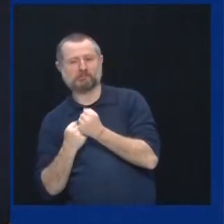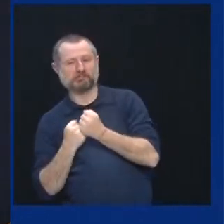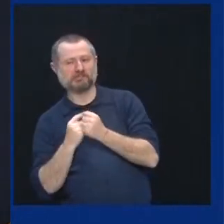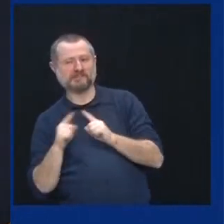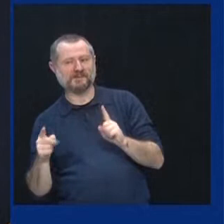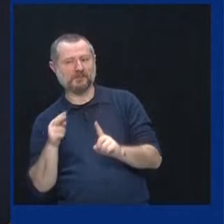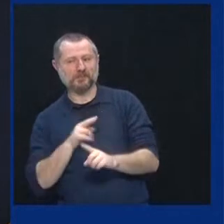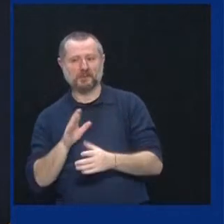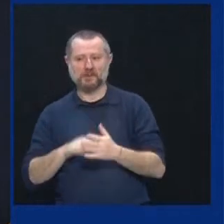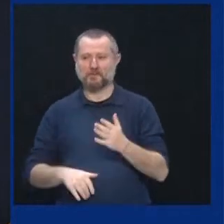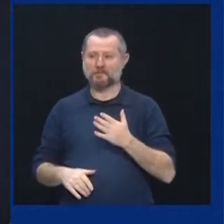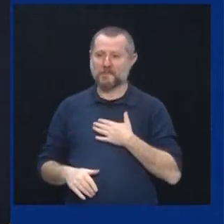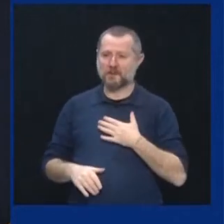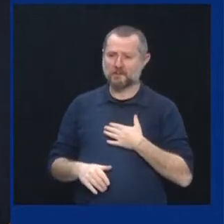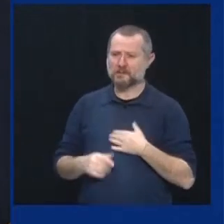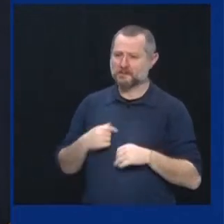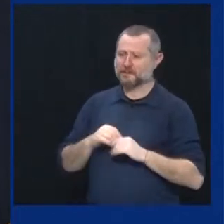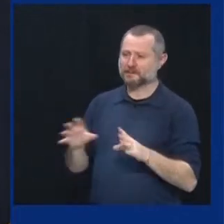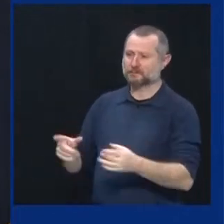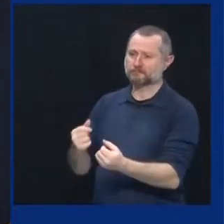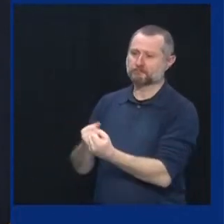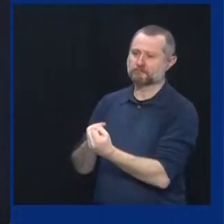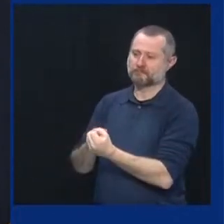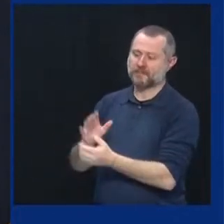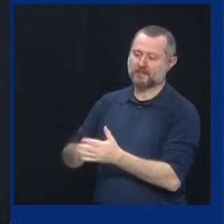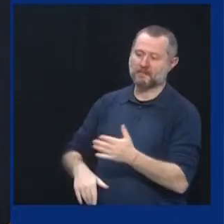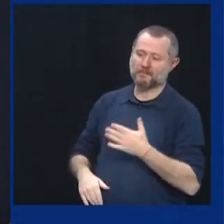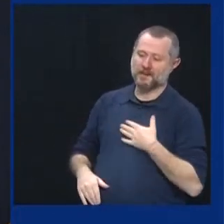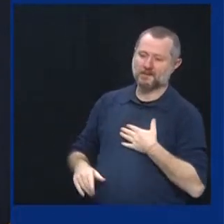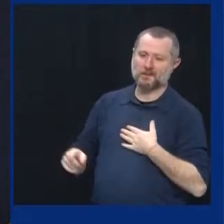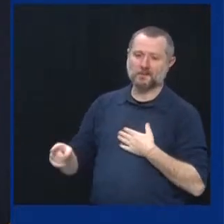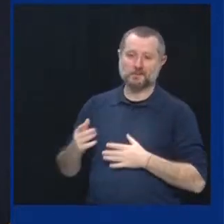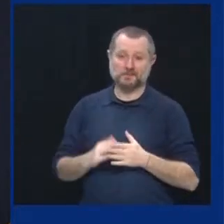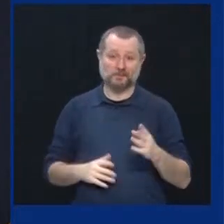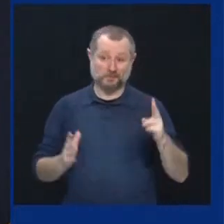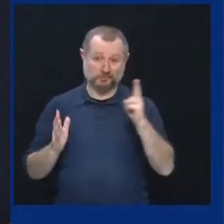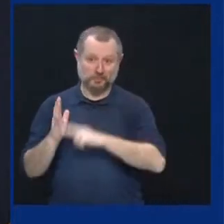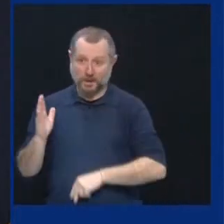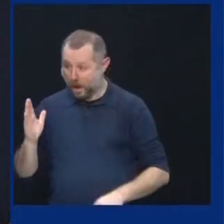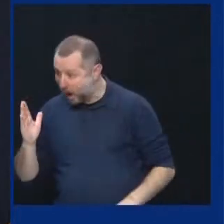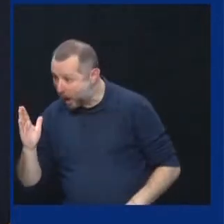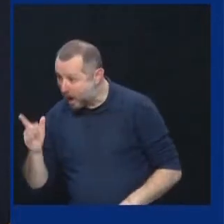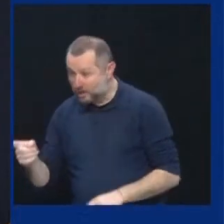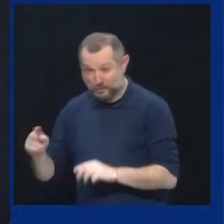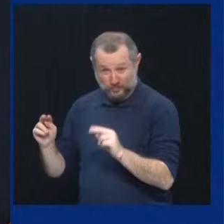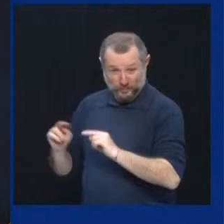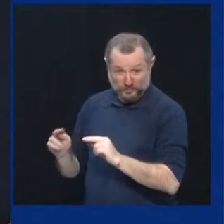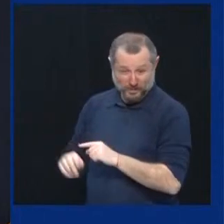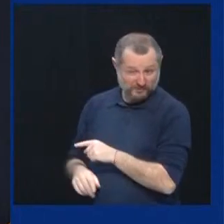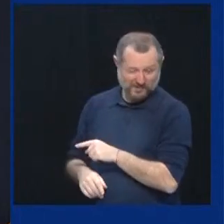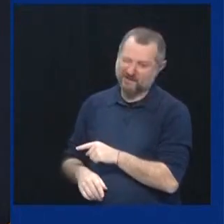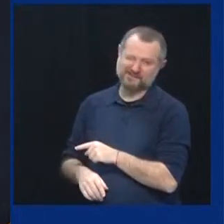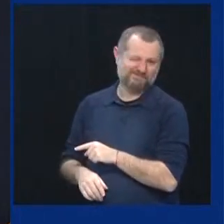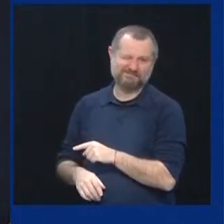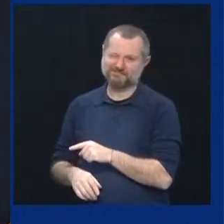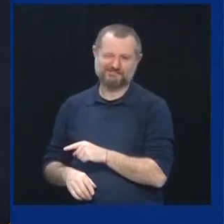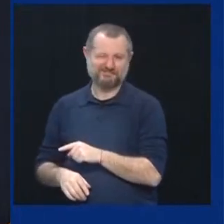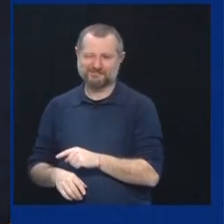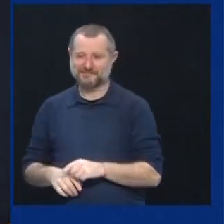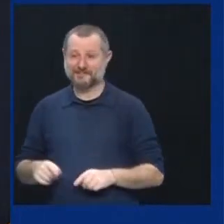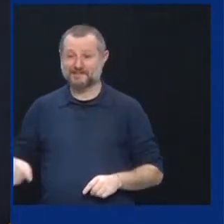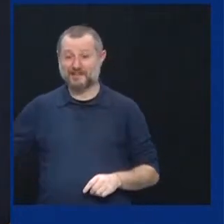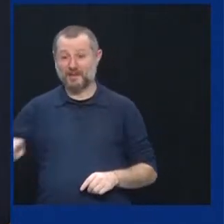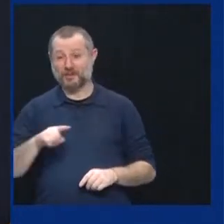it clear. I know, but some people still read those newspapers and think they're newspapers. I'm not going to